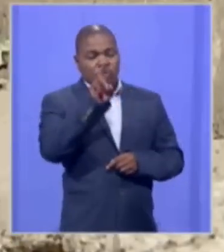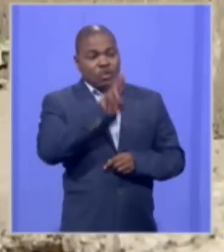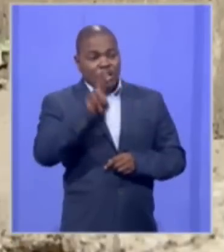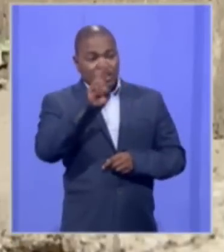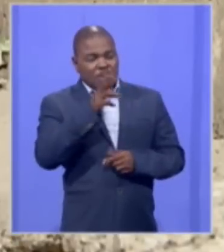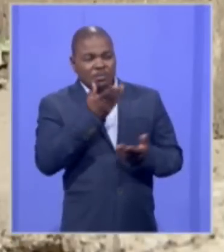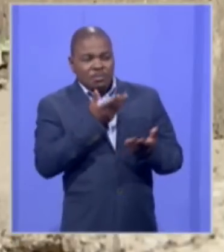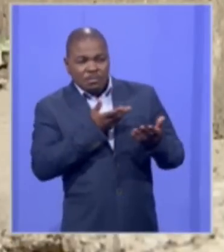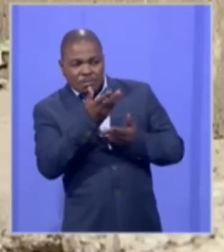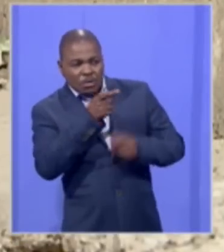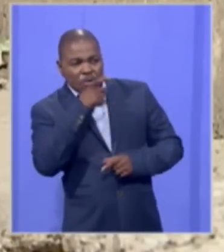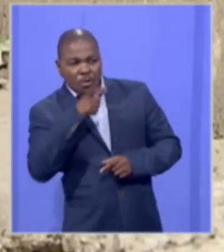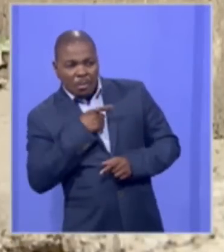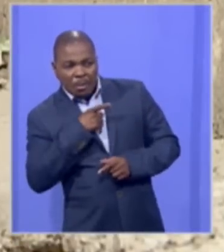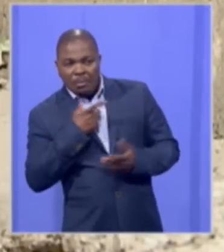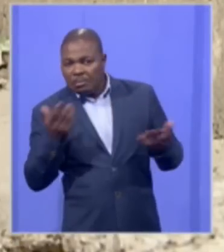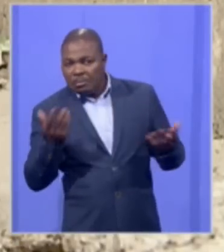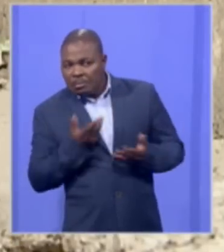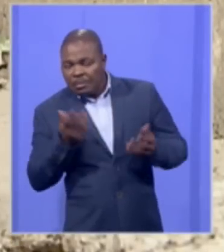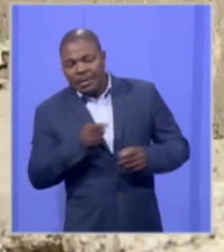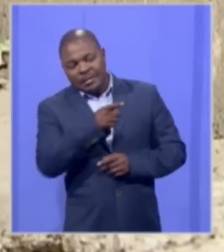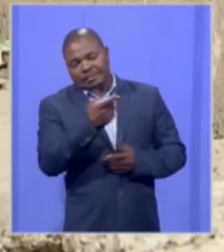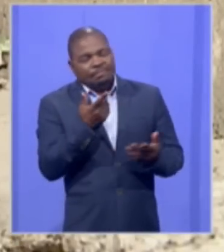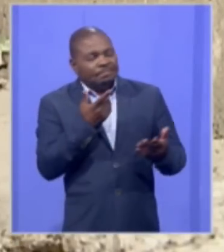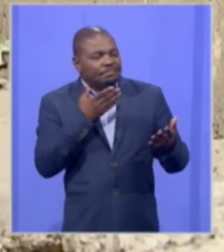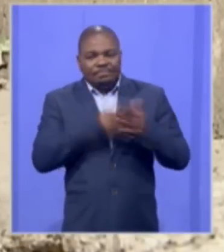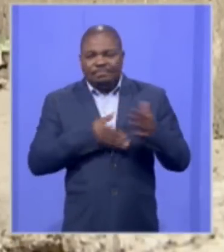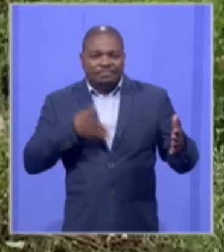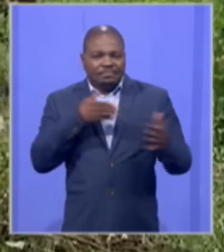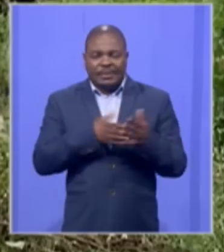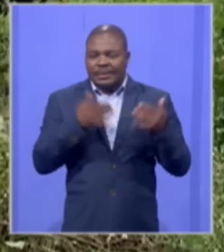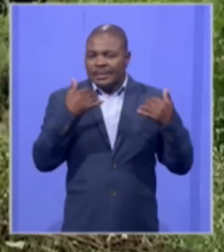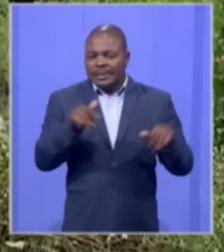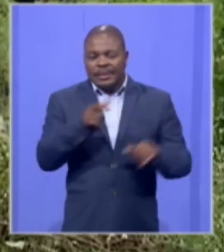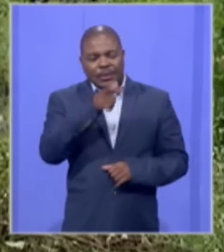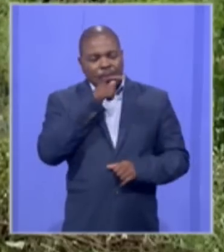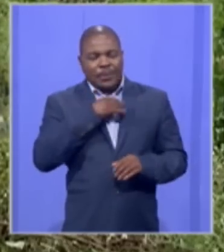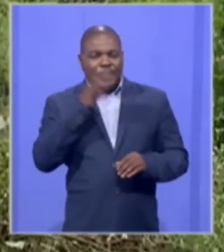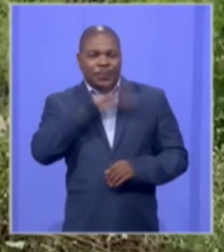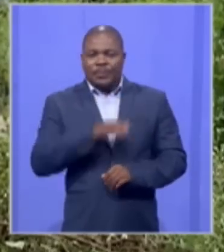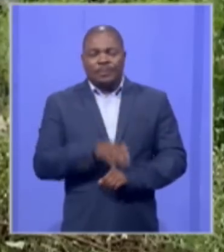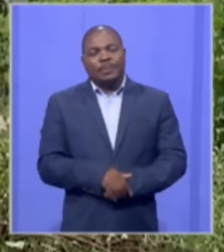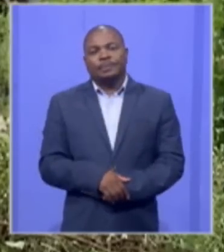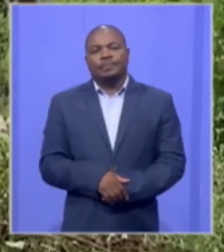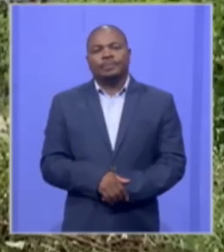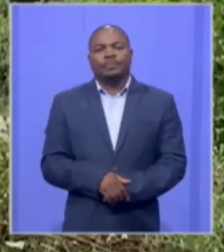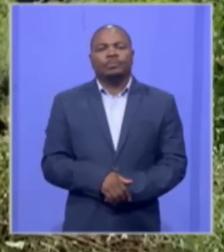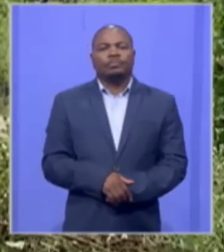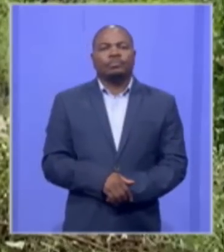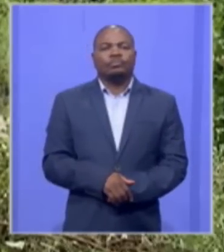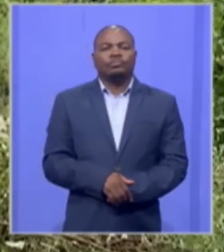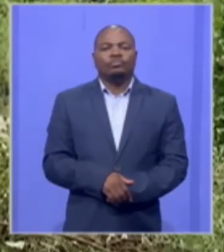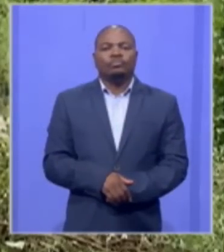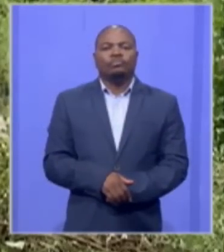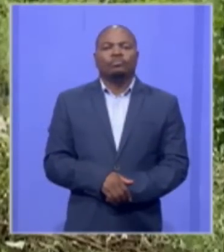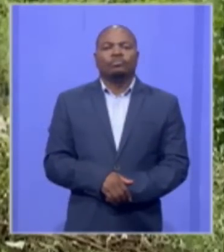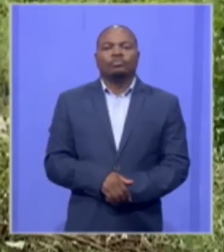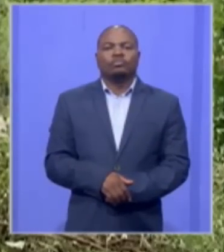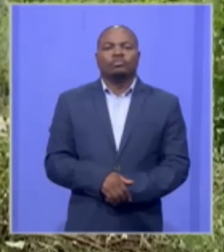Rustenburg go kopa tshwaelo ka morero ono fela ba reteletswe ke go tsiboga jaaka ba ne ba solofeditse. Solofelo Mogami, SABC